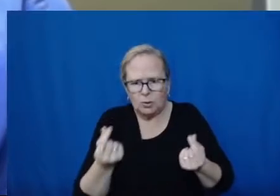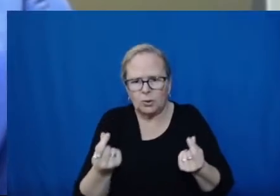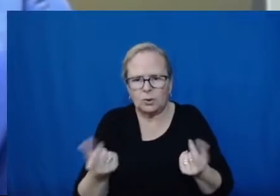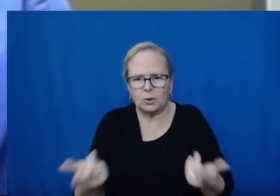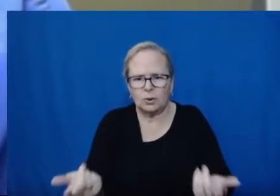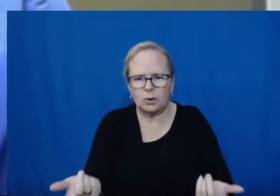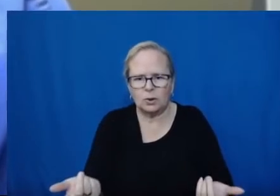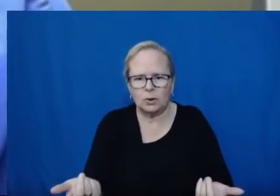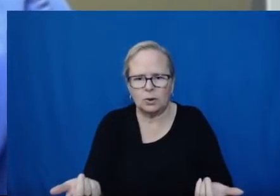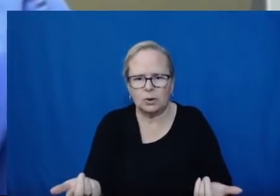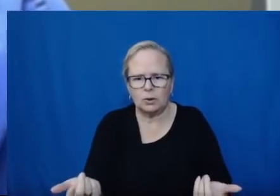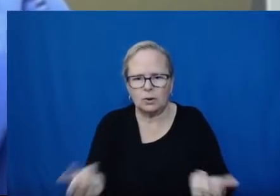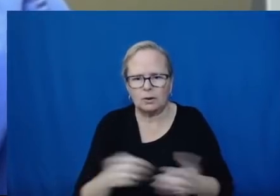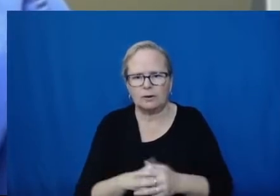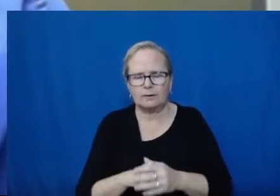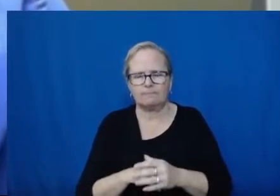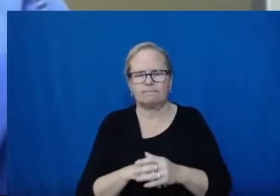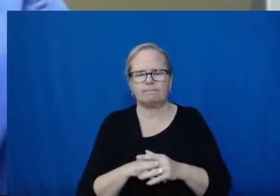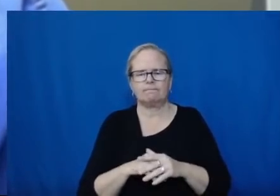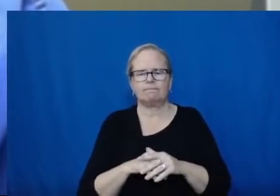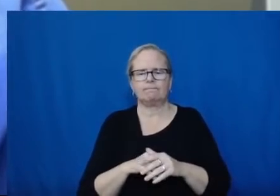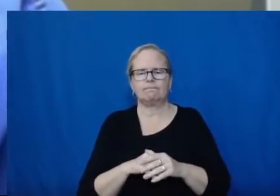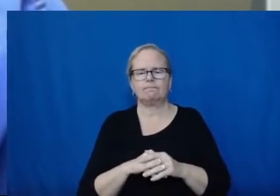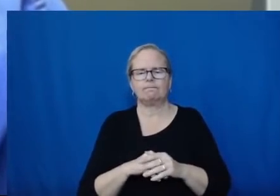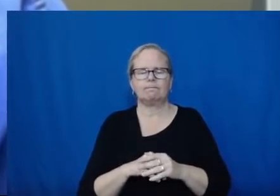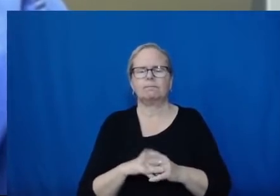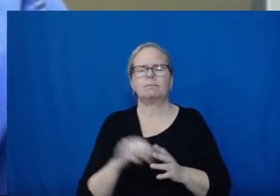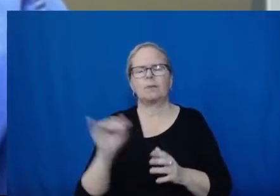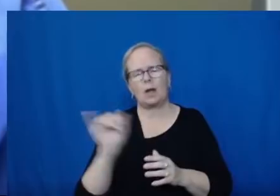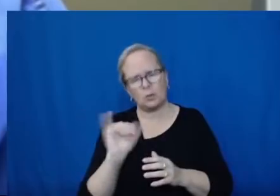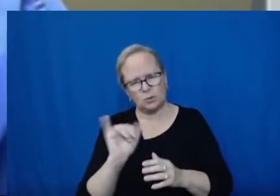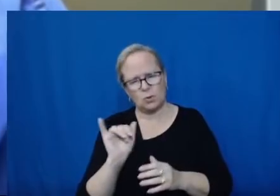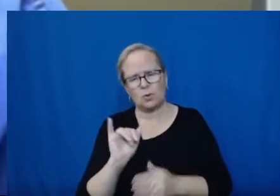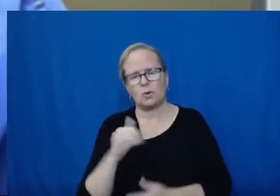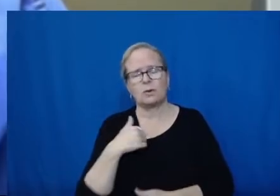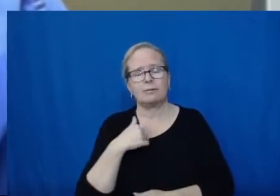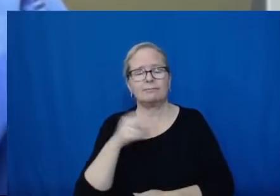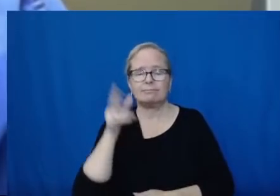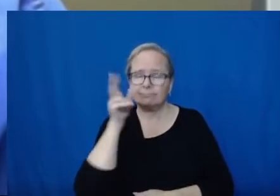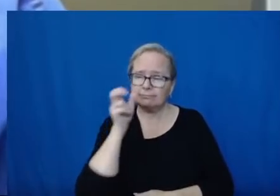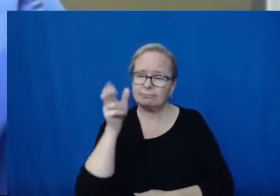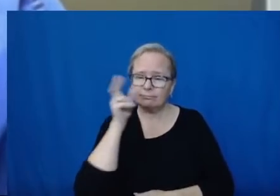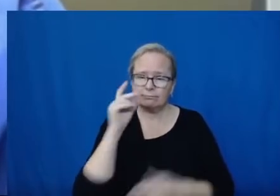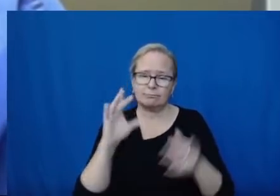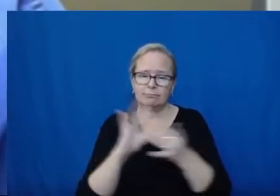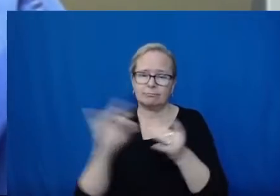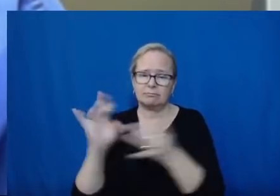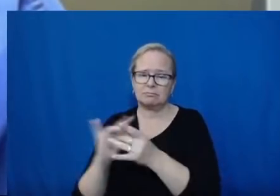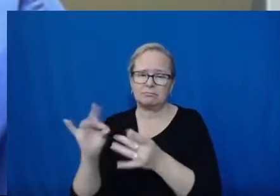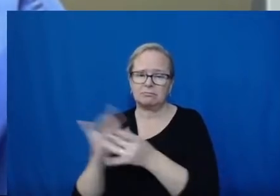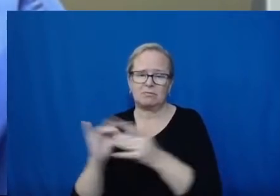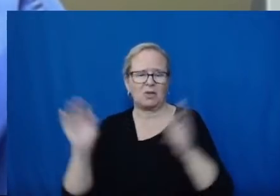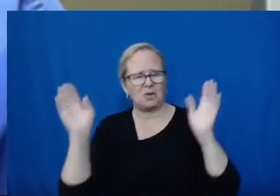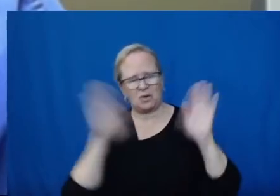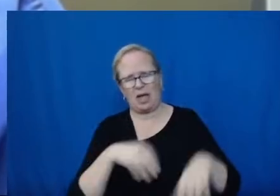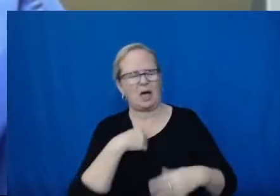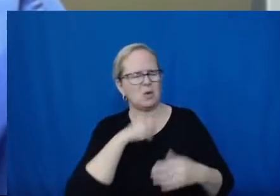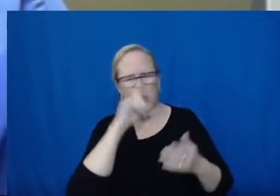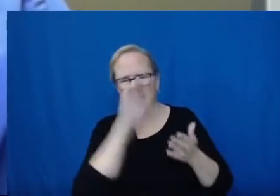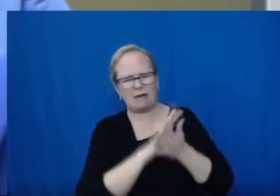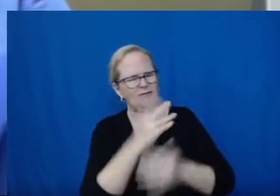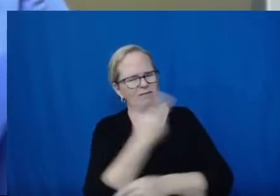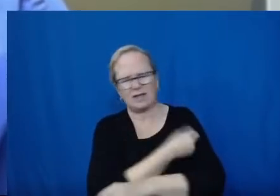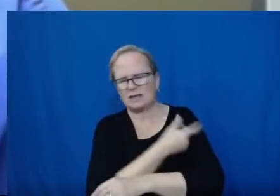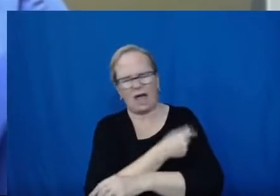it. But there is something very humanizing about listening to someone who doesn't believe in vaccines or